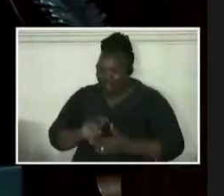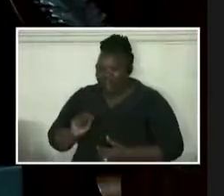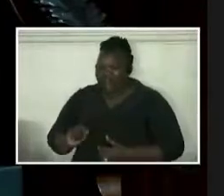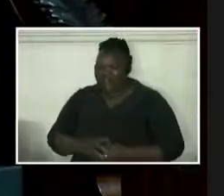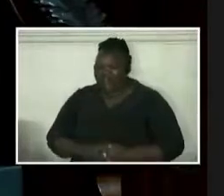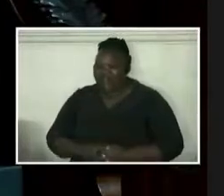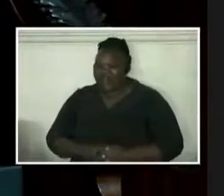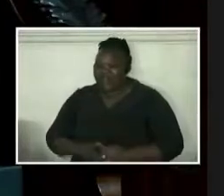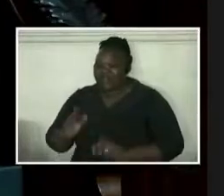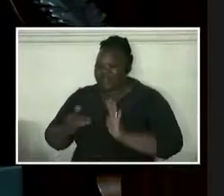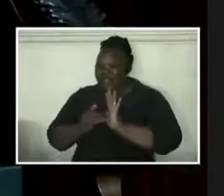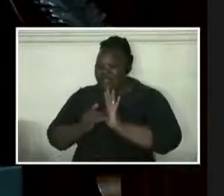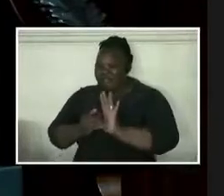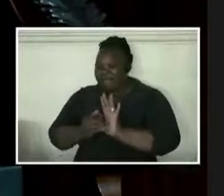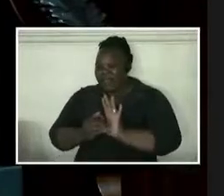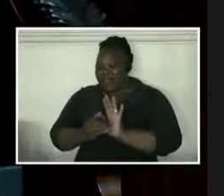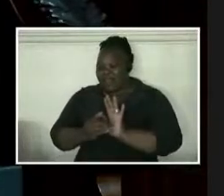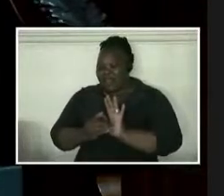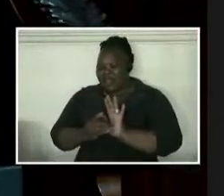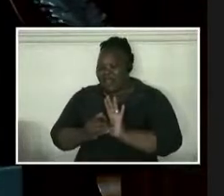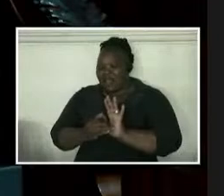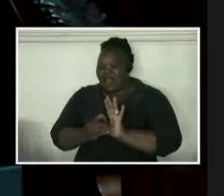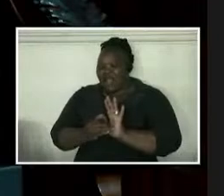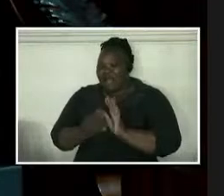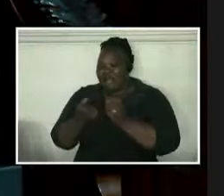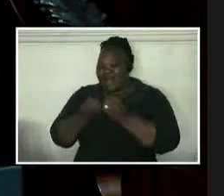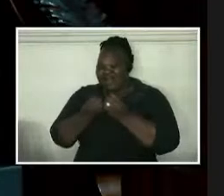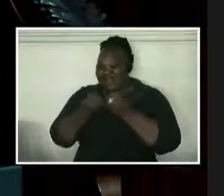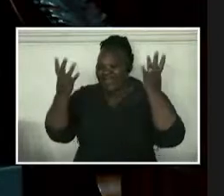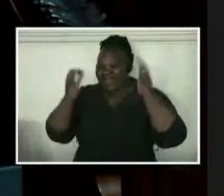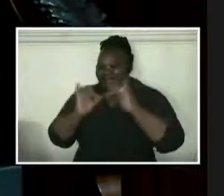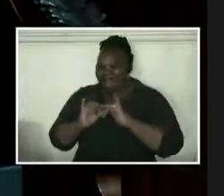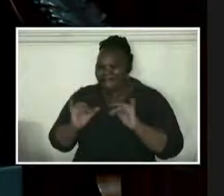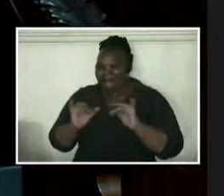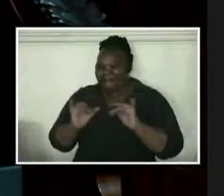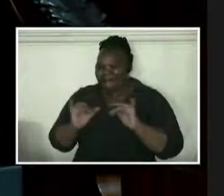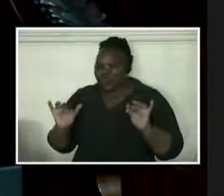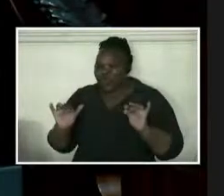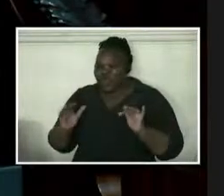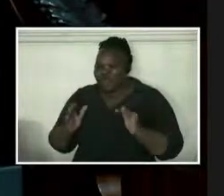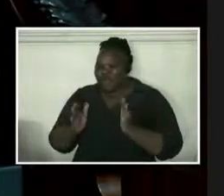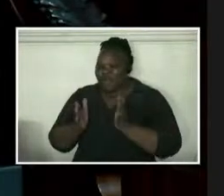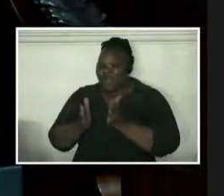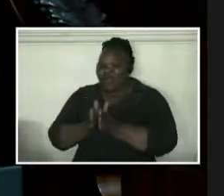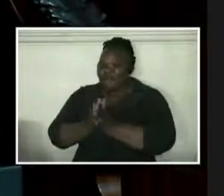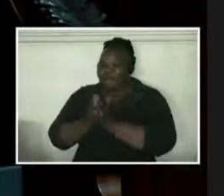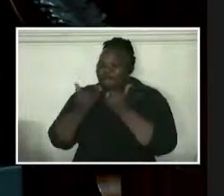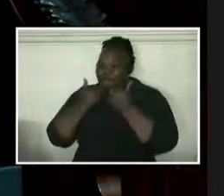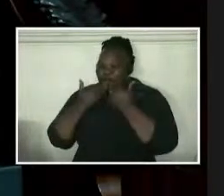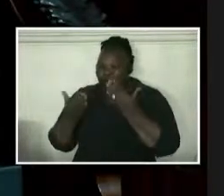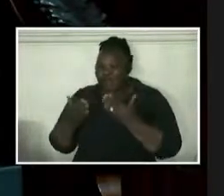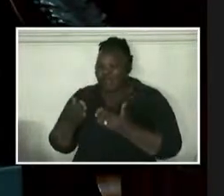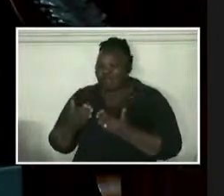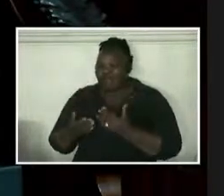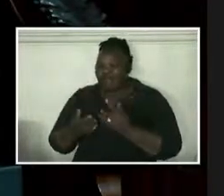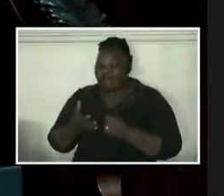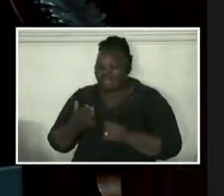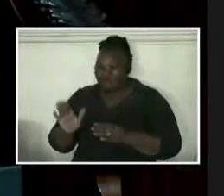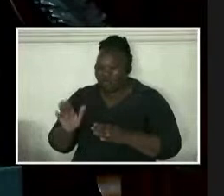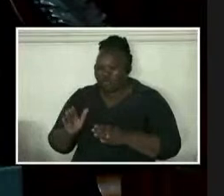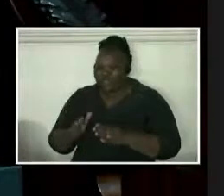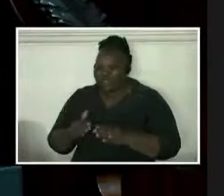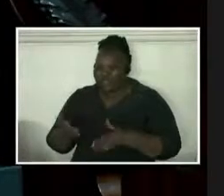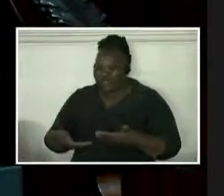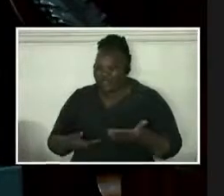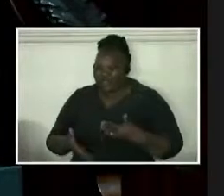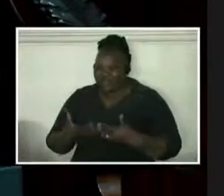chairperson this example is just a drop in the ocean of people who are thankful to the department for the assistance that they receive from us on a daily basis we draw a lot